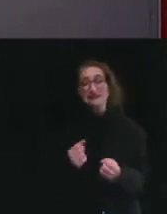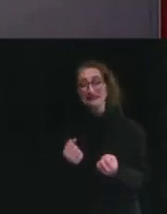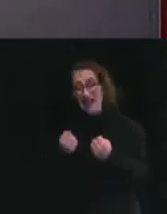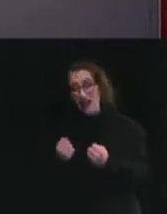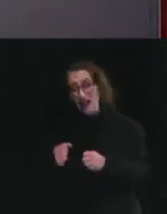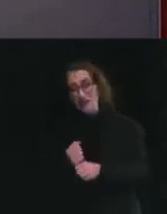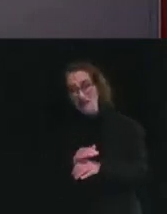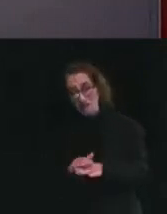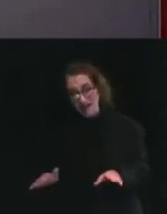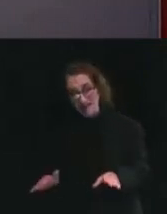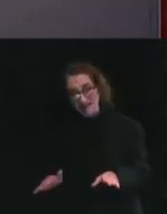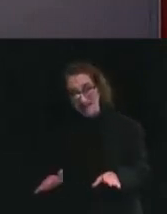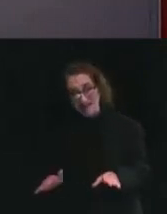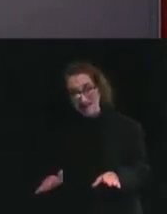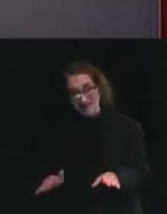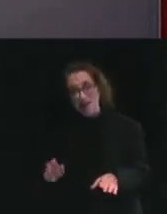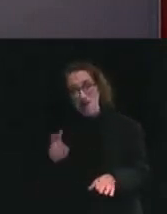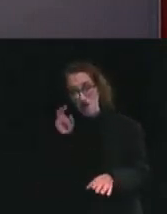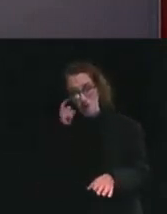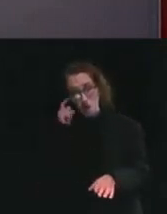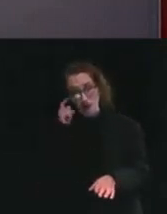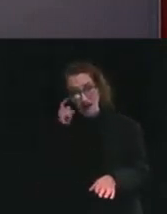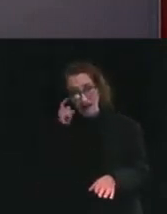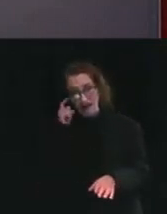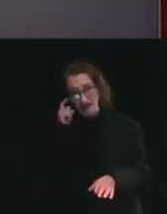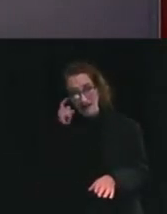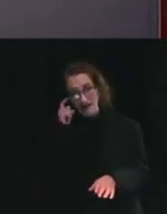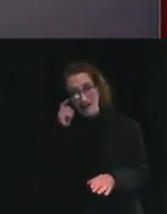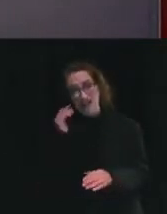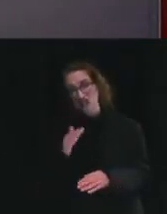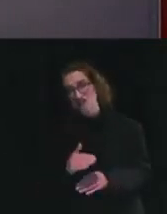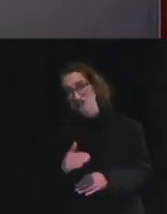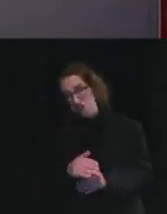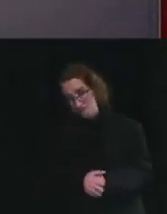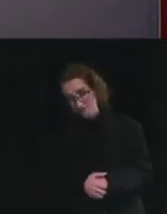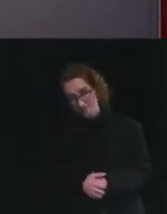And also the security that one's own job is average.